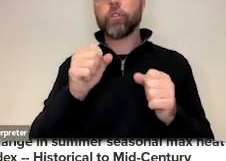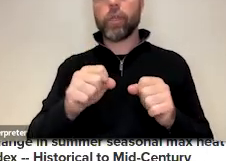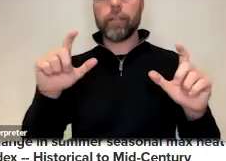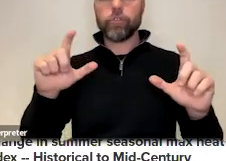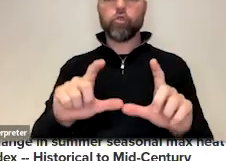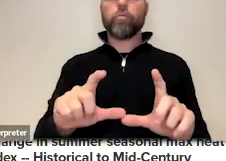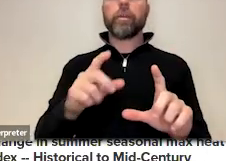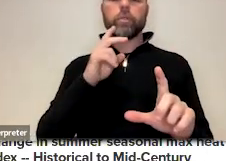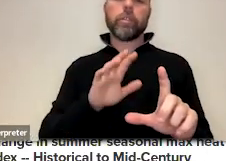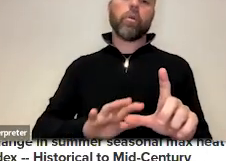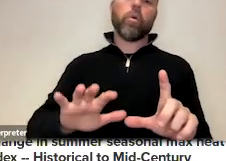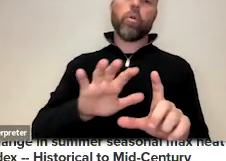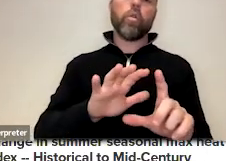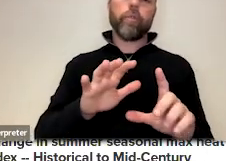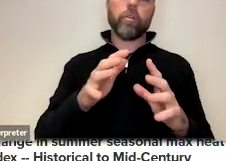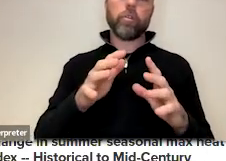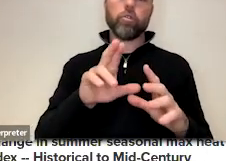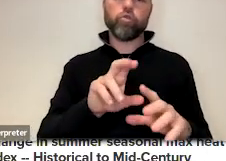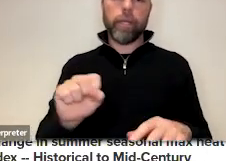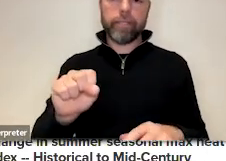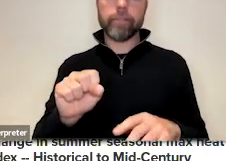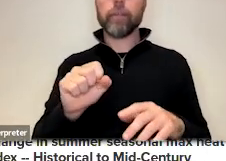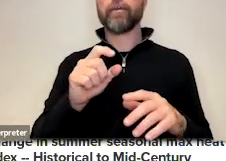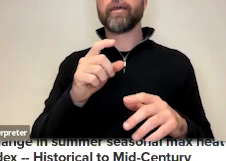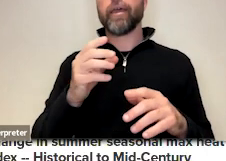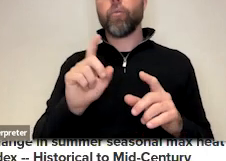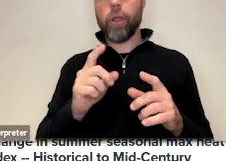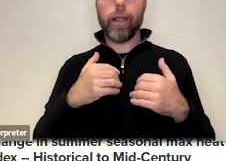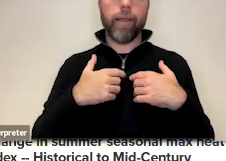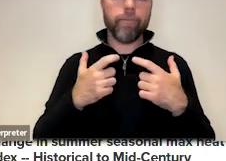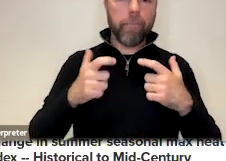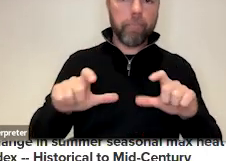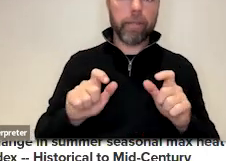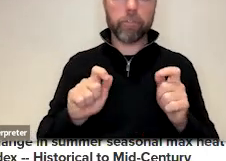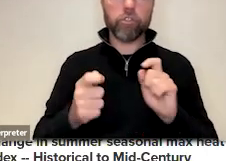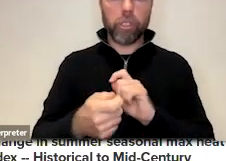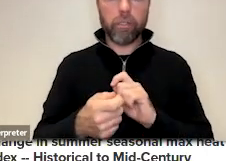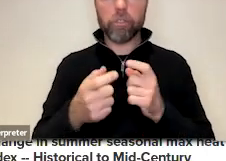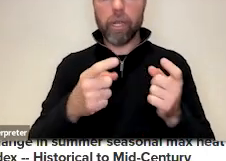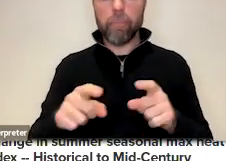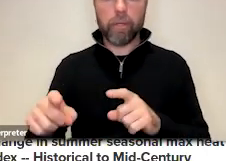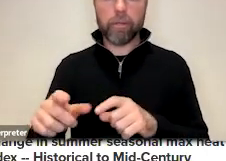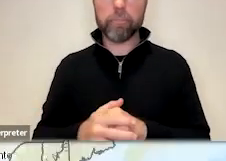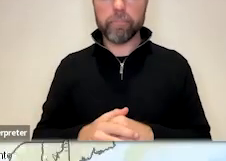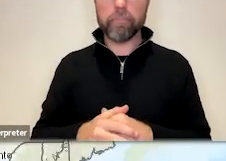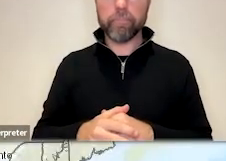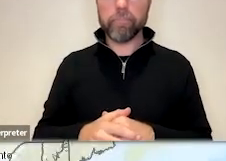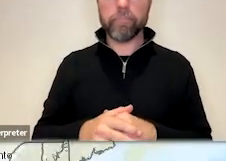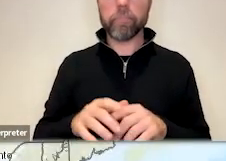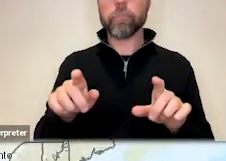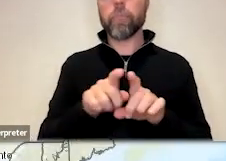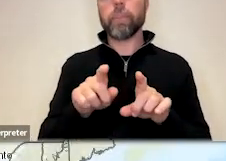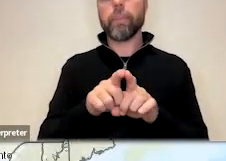to see the entire United States and see where we might have some pretty significant change going on. I can